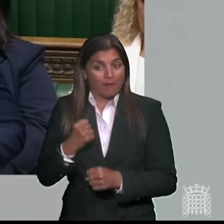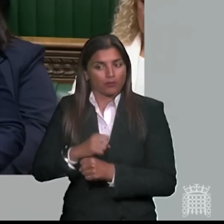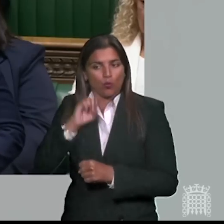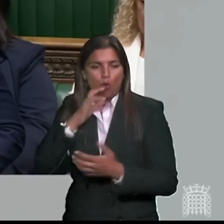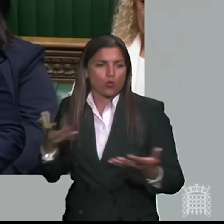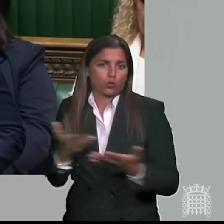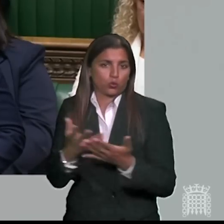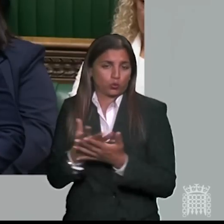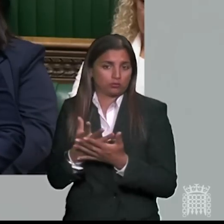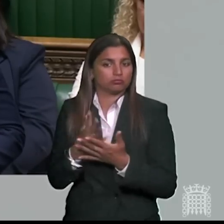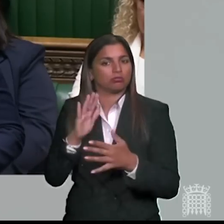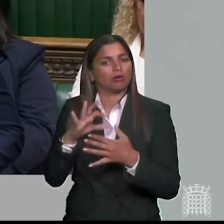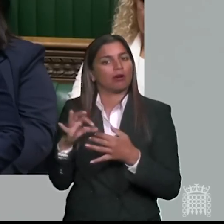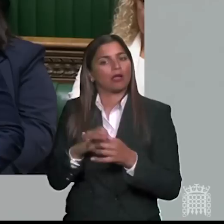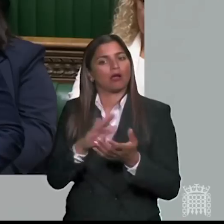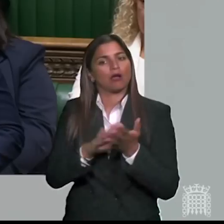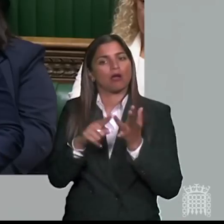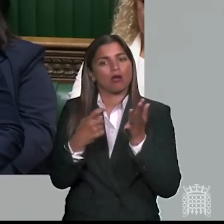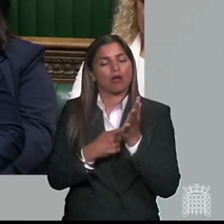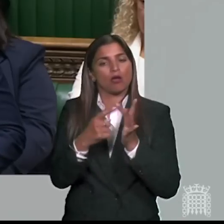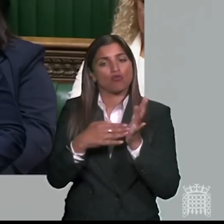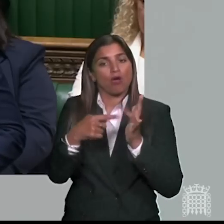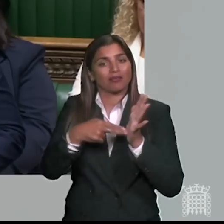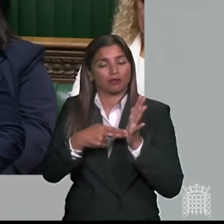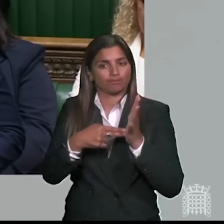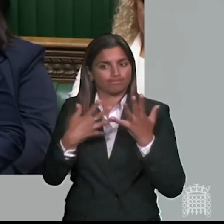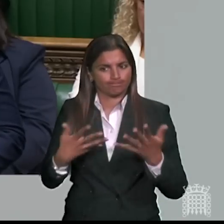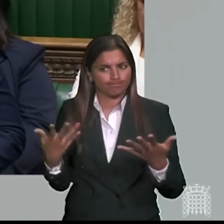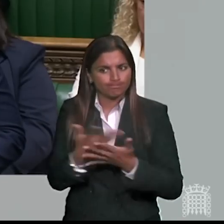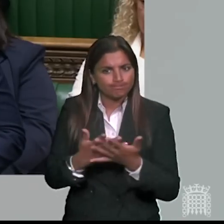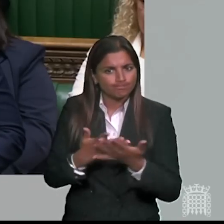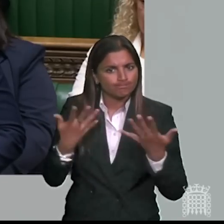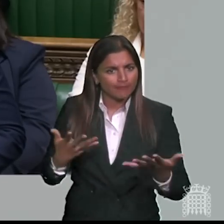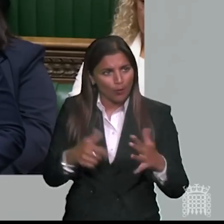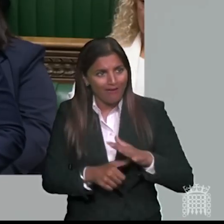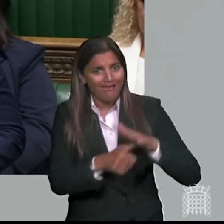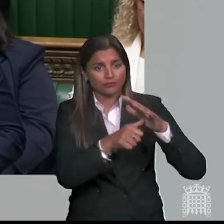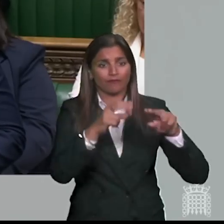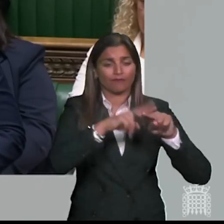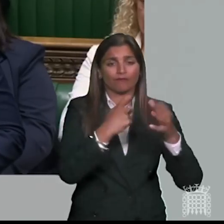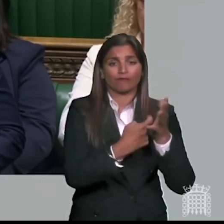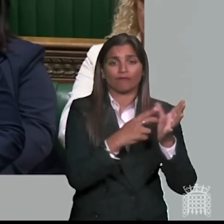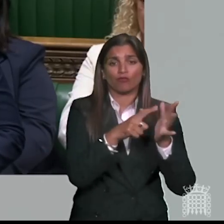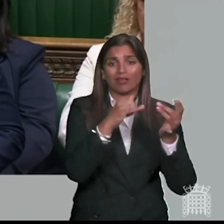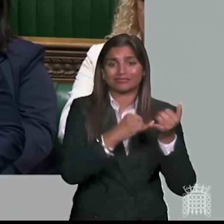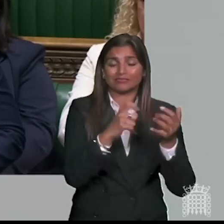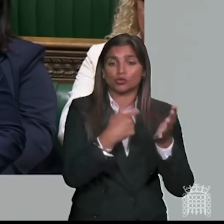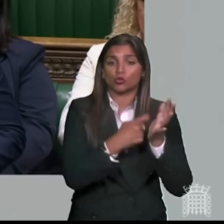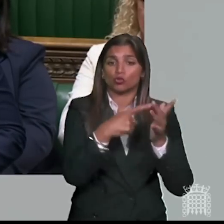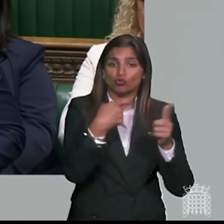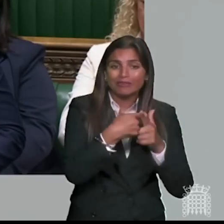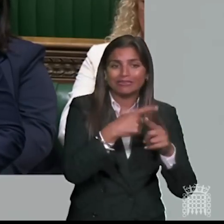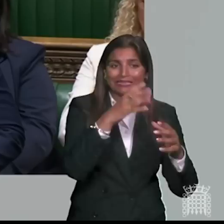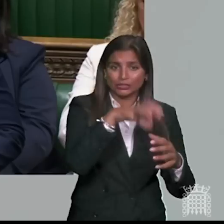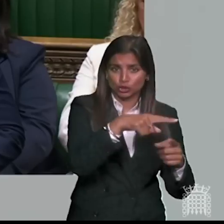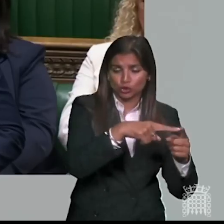The FT reported last week that Sir Paul Nurse, Nobel laureate and head of the Francis Crick Institute, describing the delays as absurd and